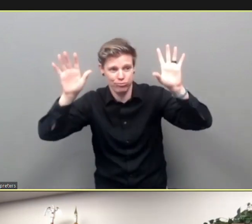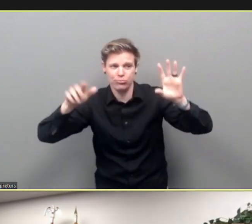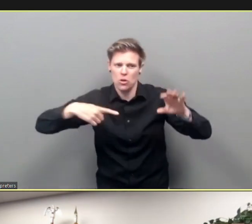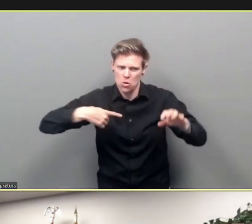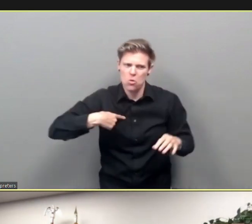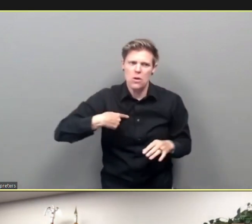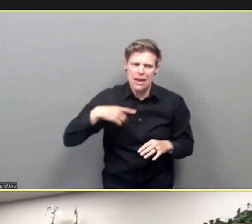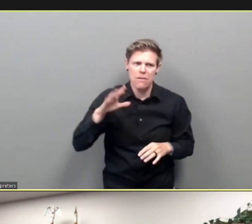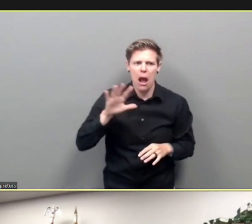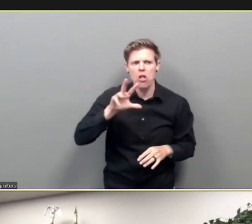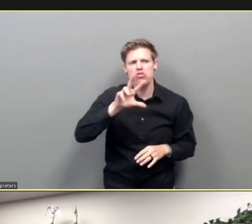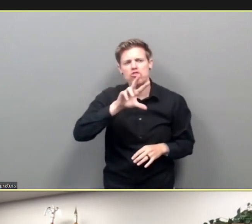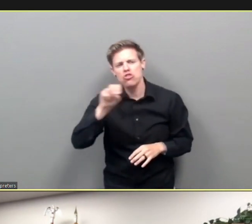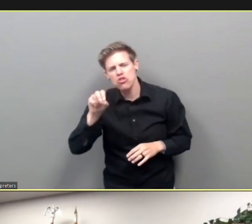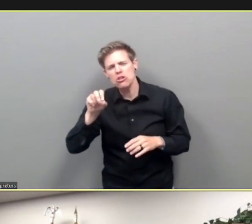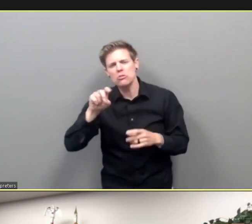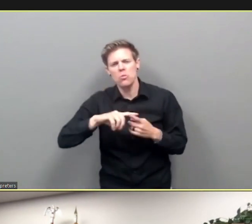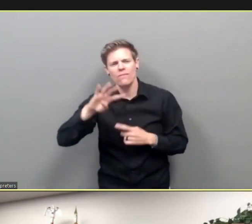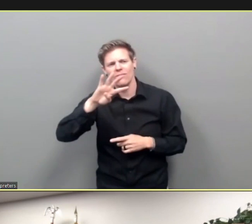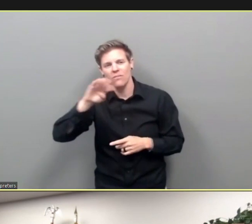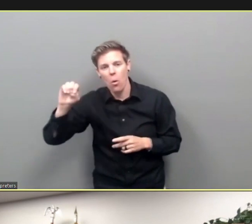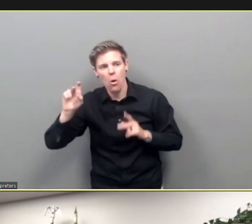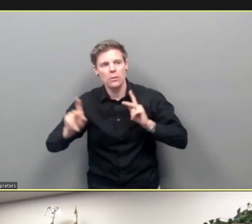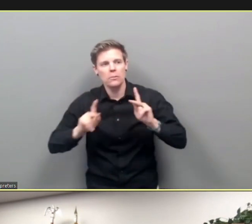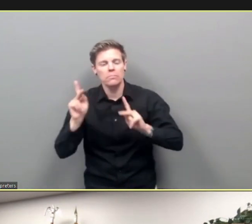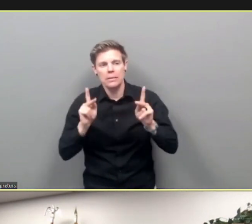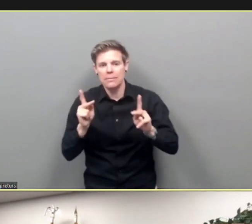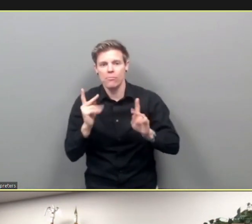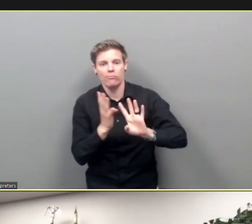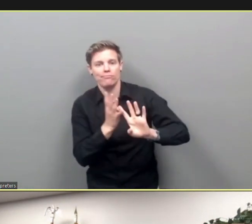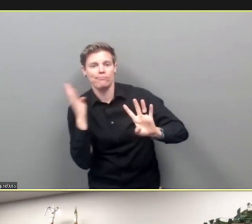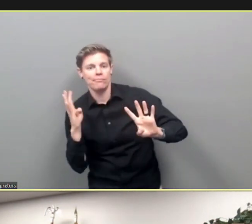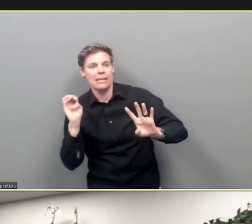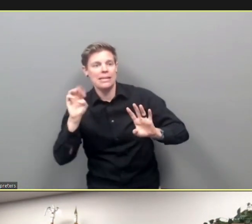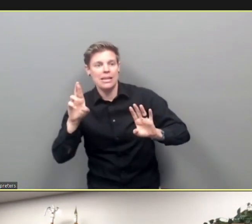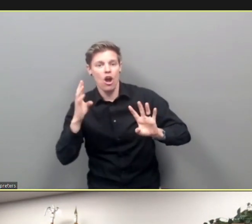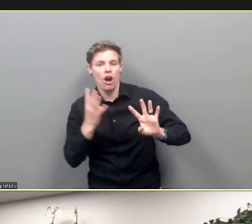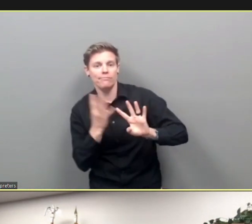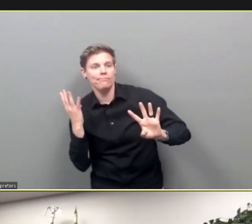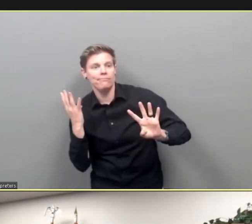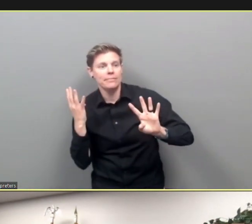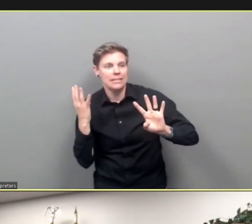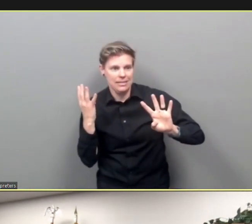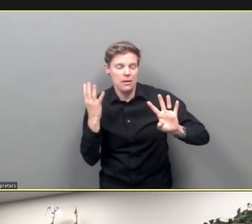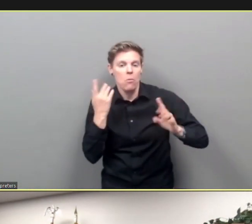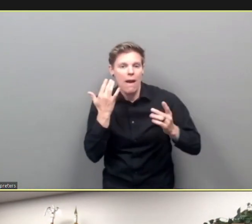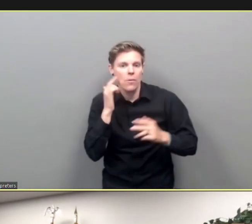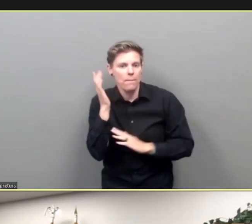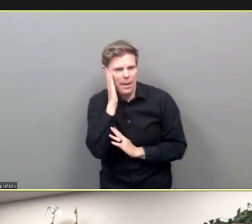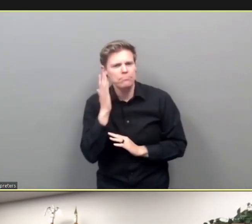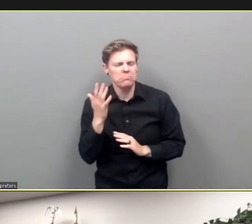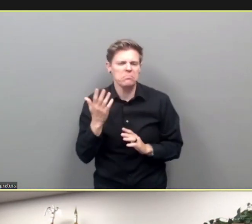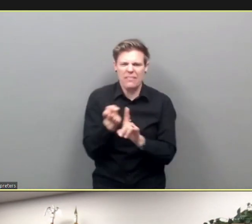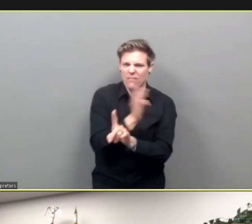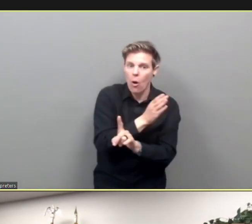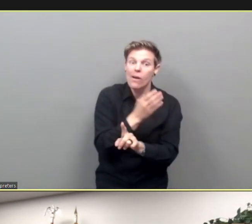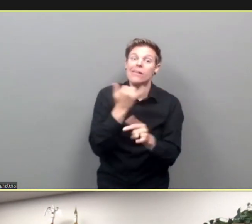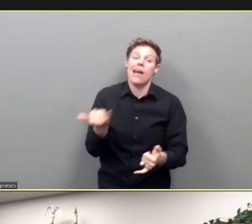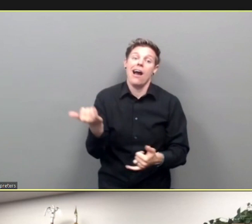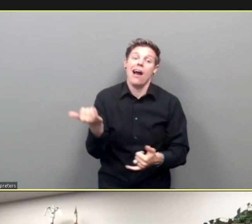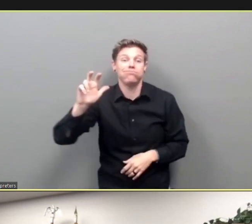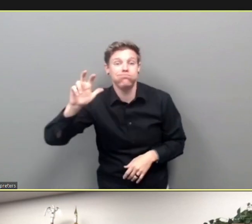waiting in the ER. We'd already been admitted to the hospital, just waiting for a bed. And so that it's sort of